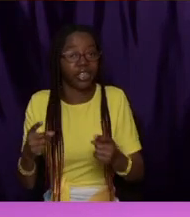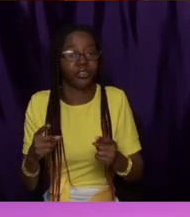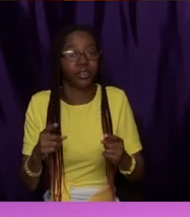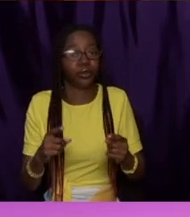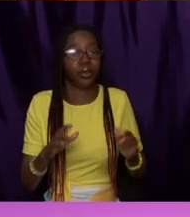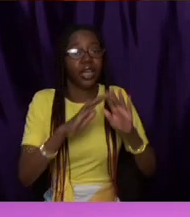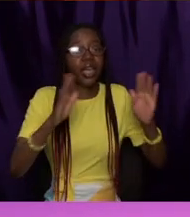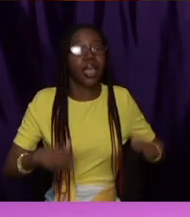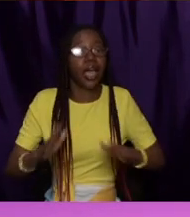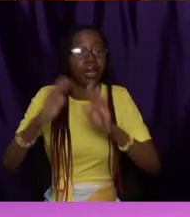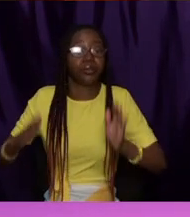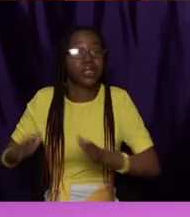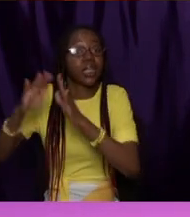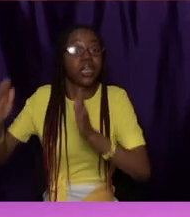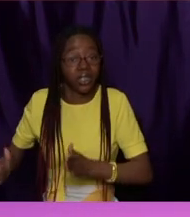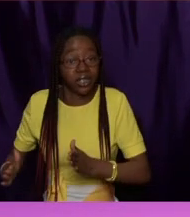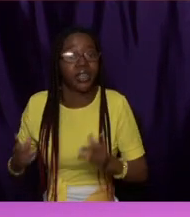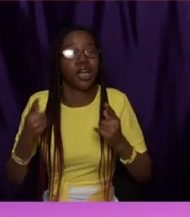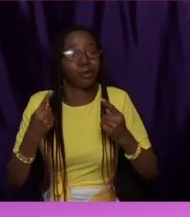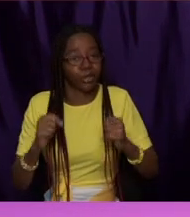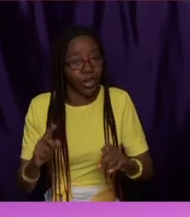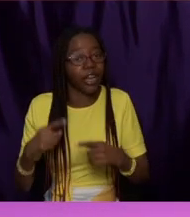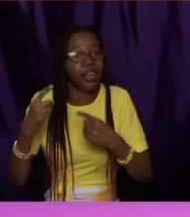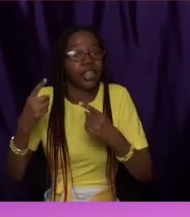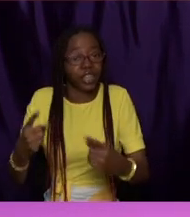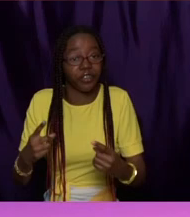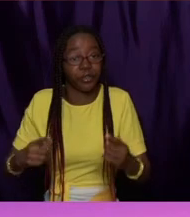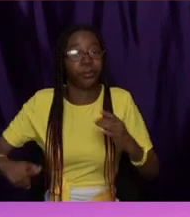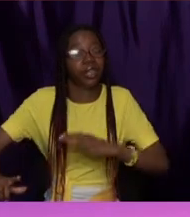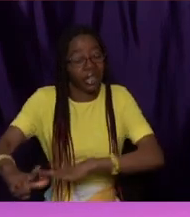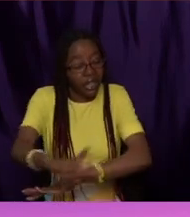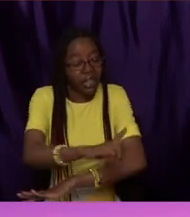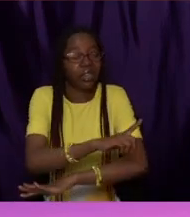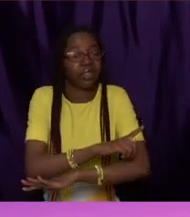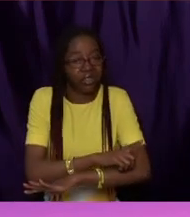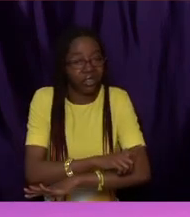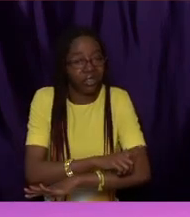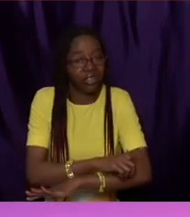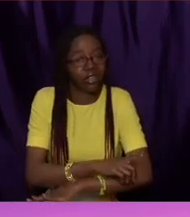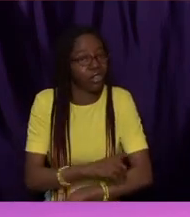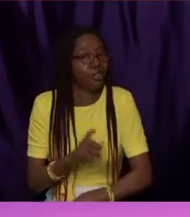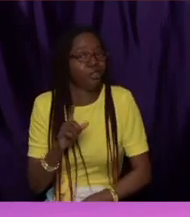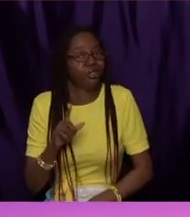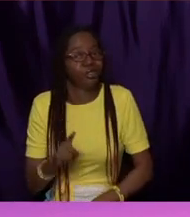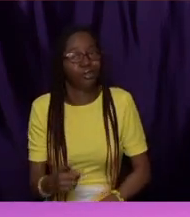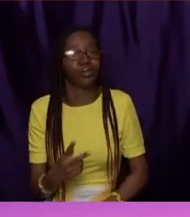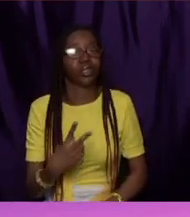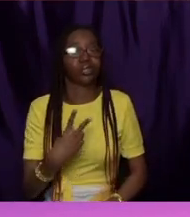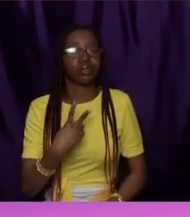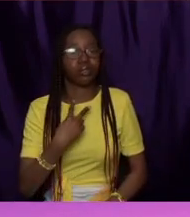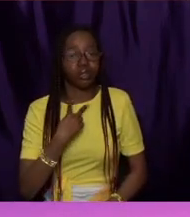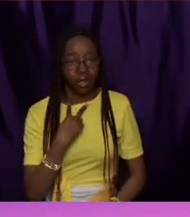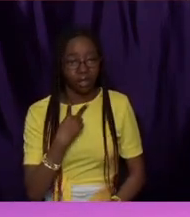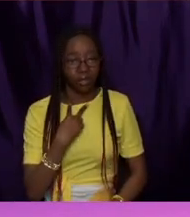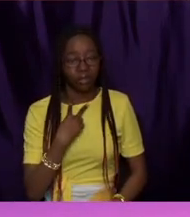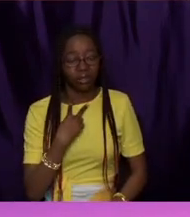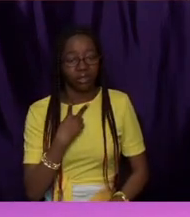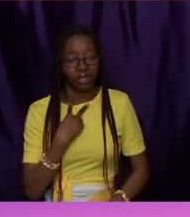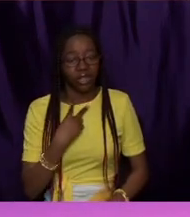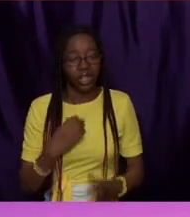houses. I'm trying to give you land, but you stuck in your